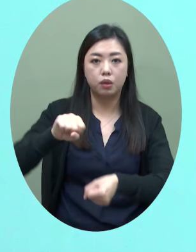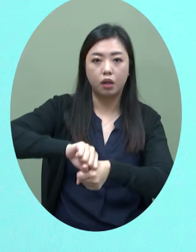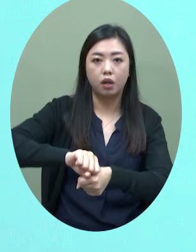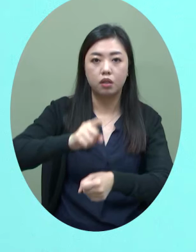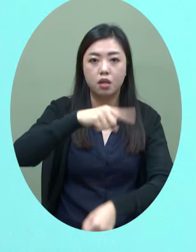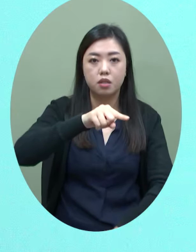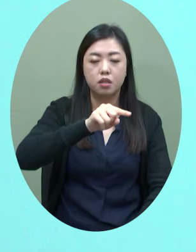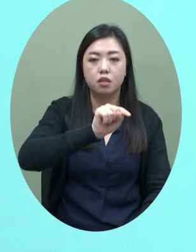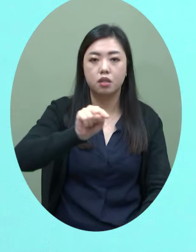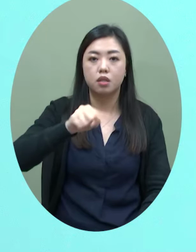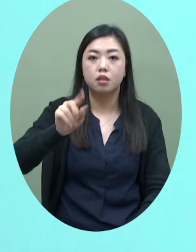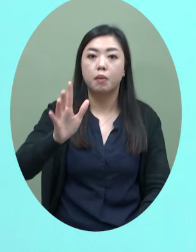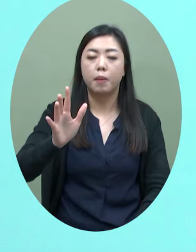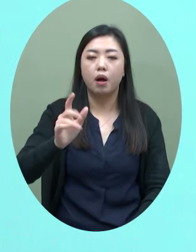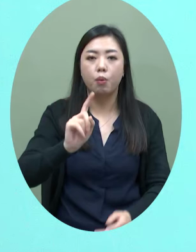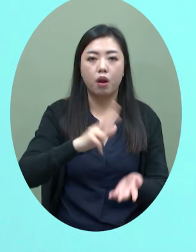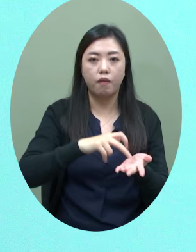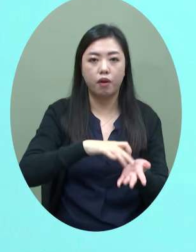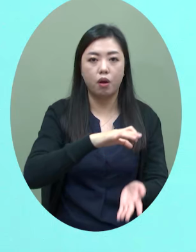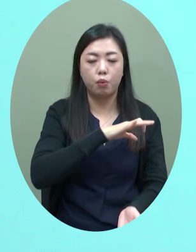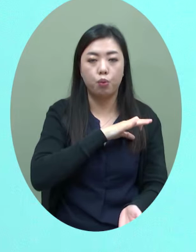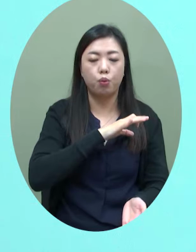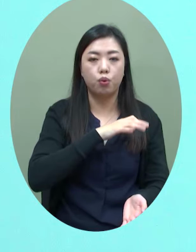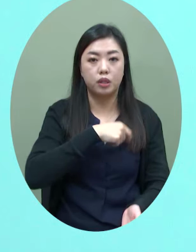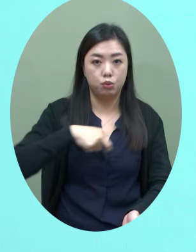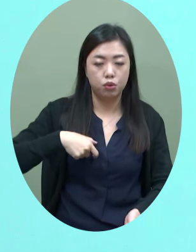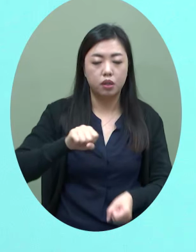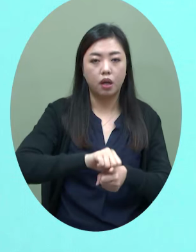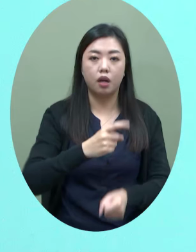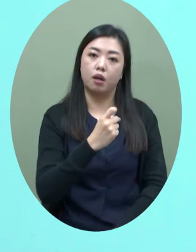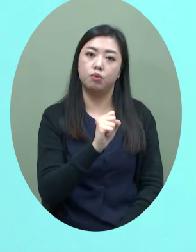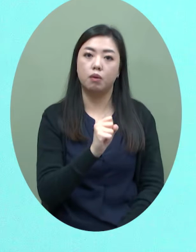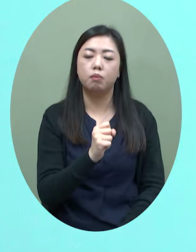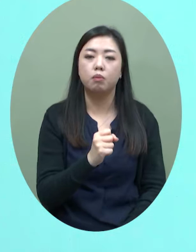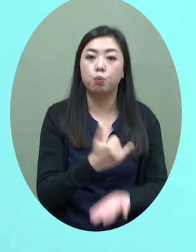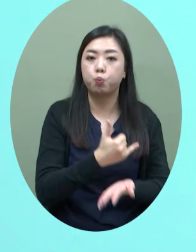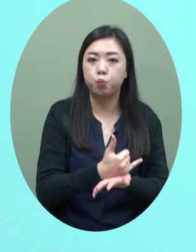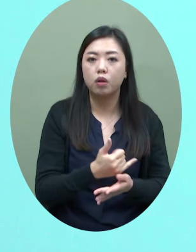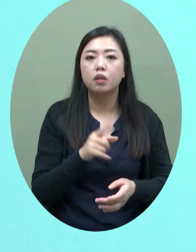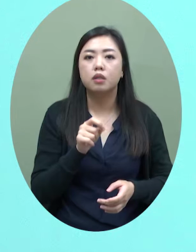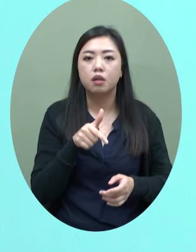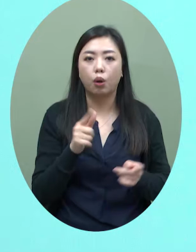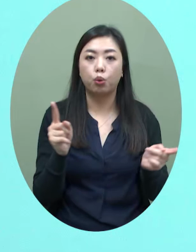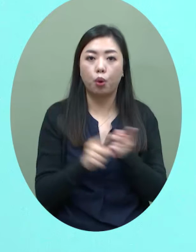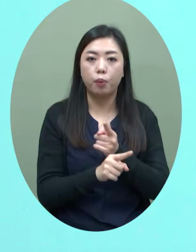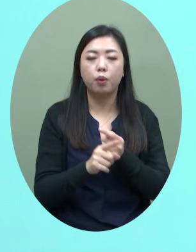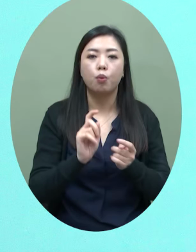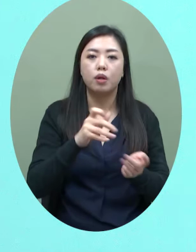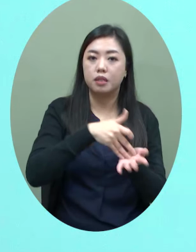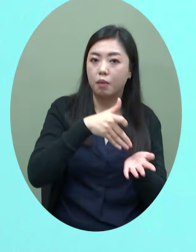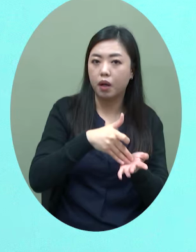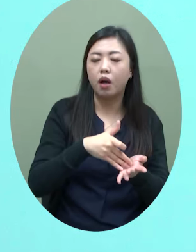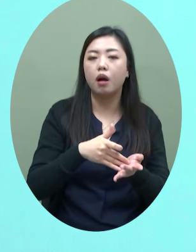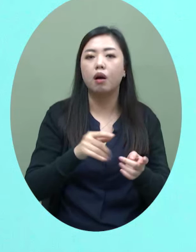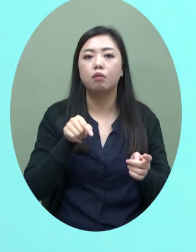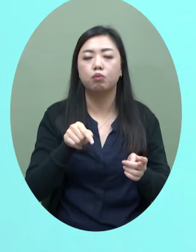expanding rather than restricting the representation, the participation of people in the electoral